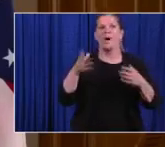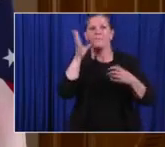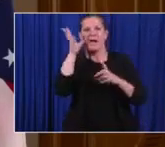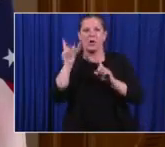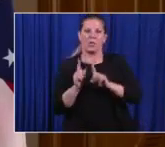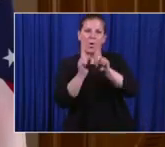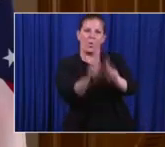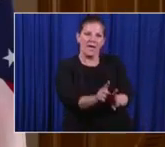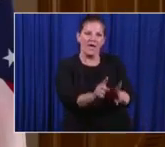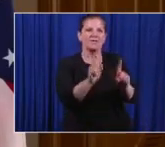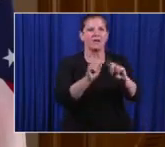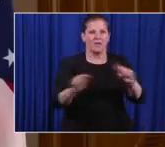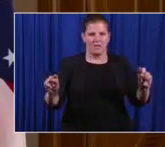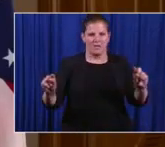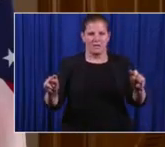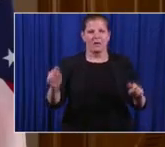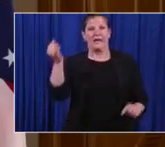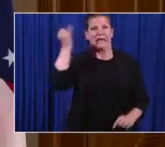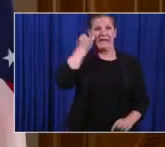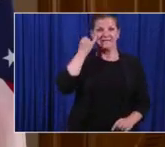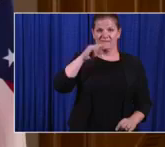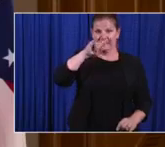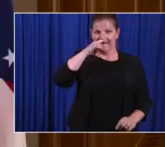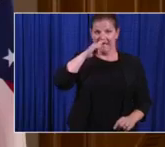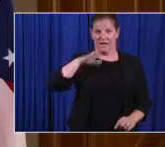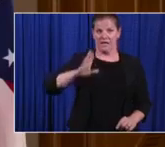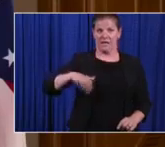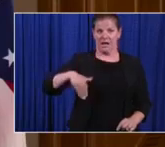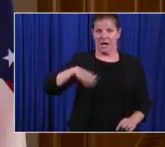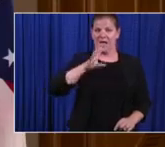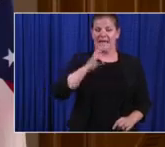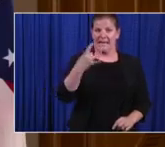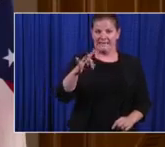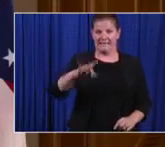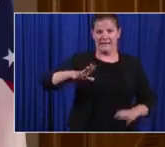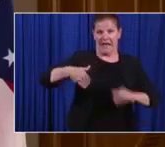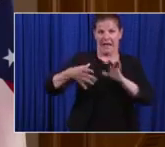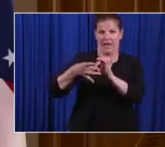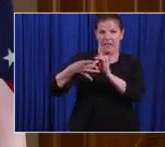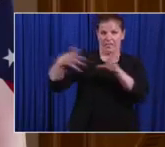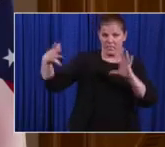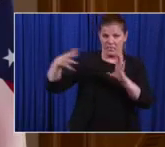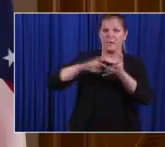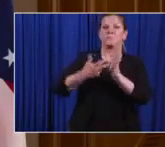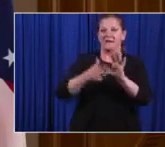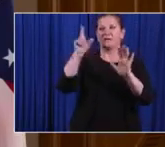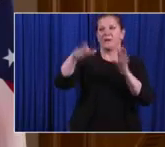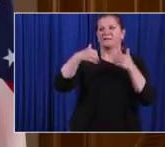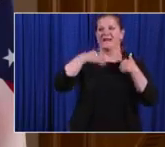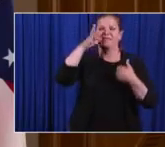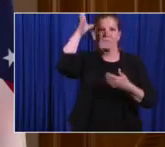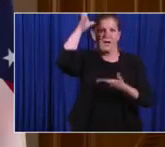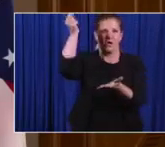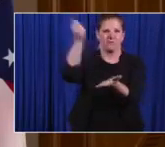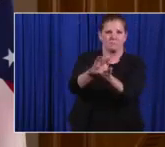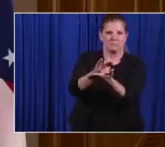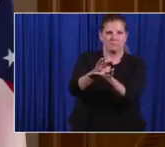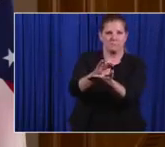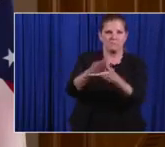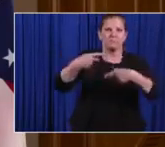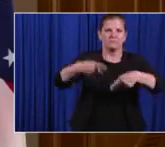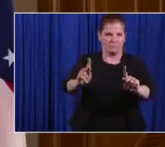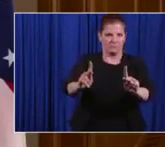under 18 who are not emancipated must have parental or legal guardian consent for any vaccine. Also, the